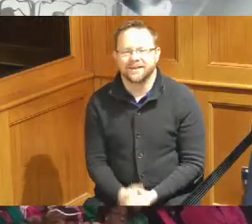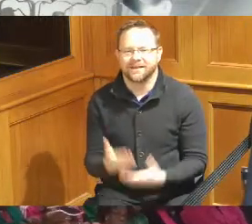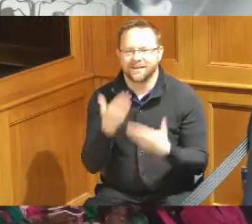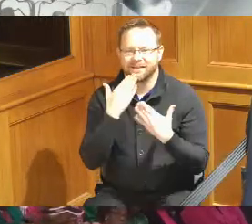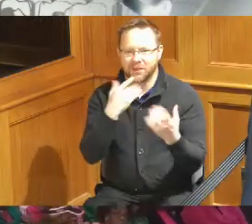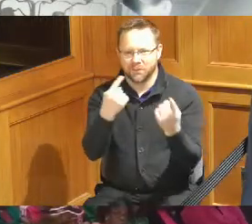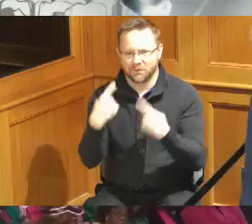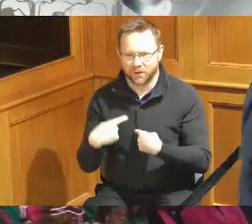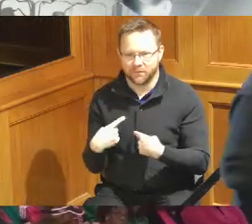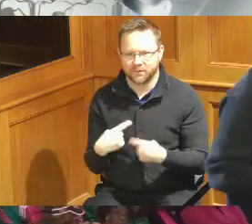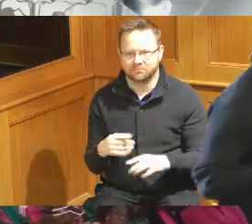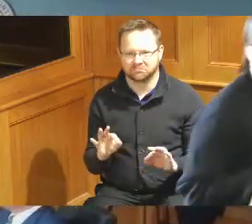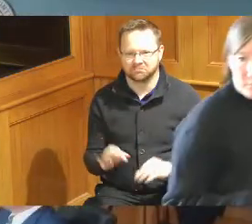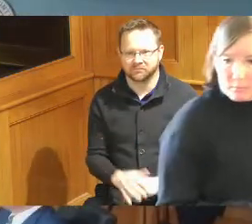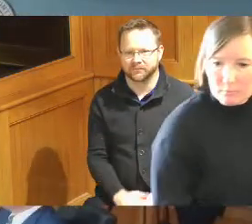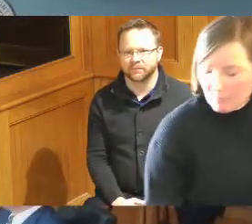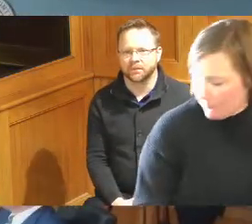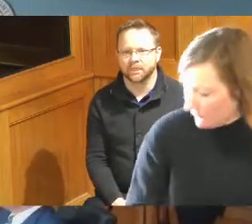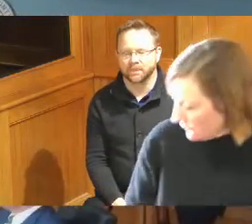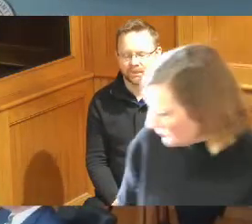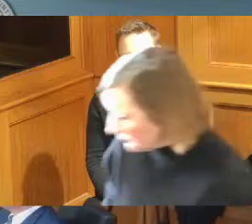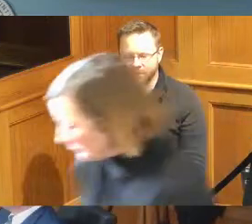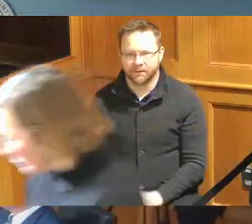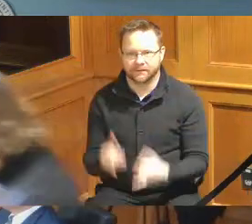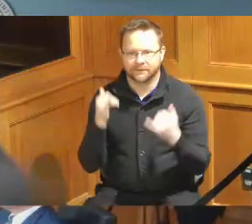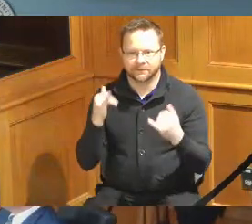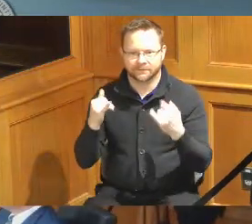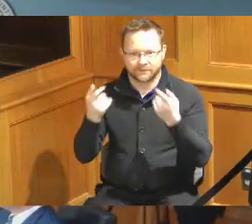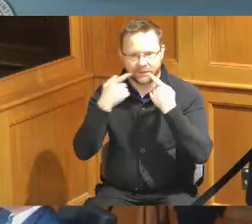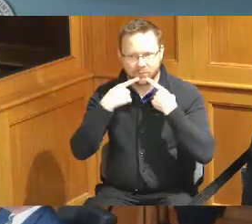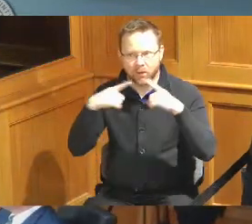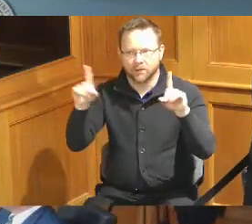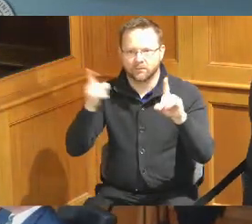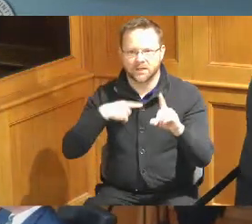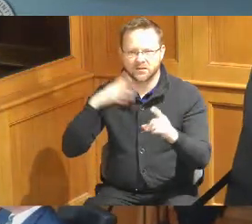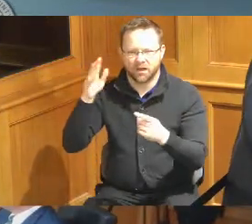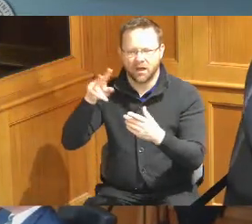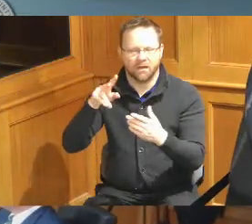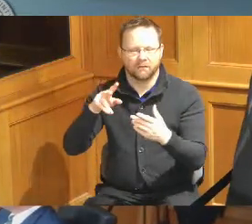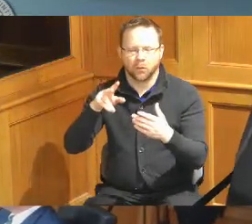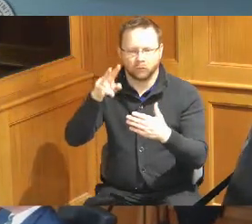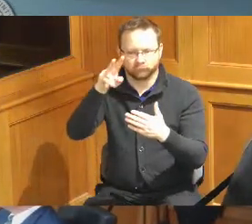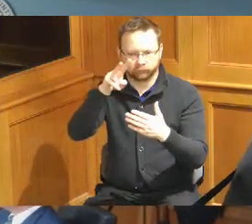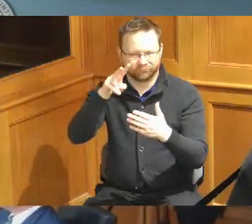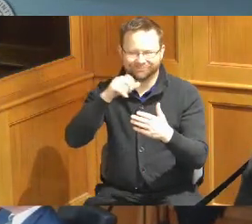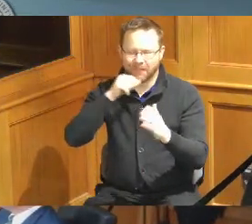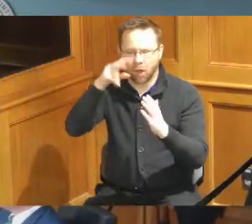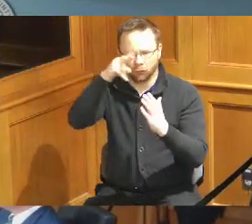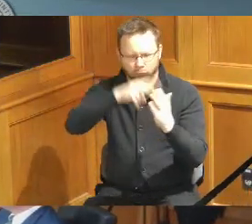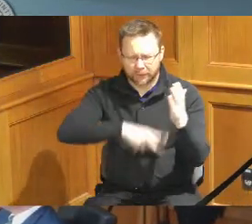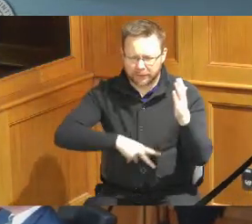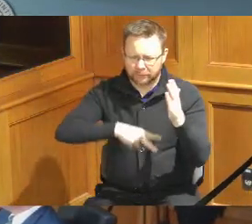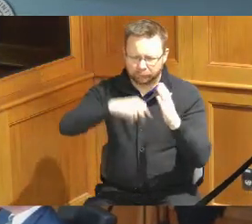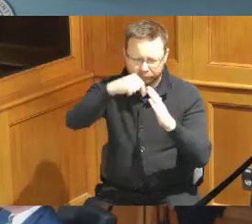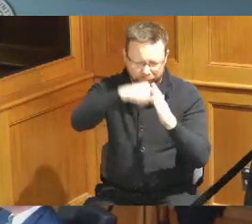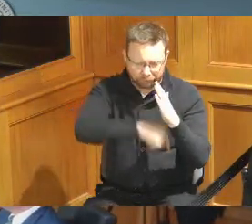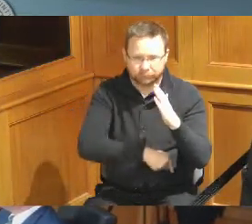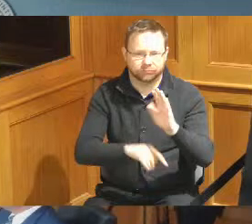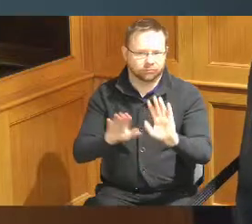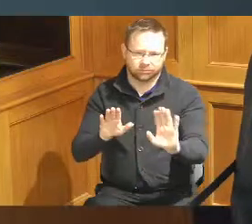here. We have a proclamation. I'm not going to read it all, but I would